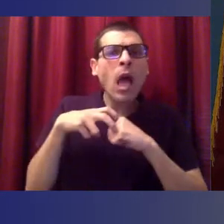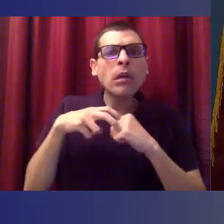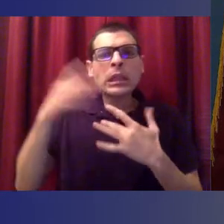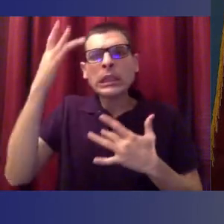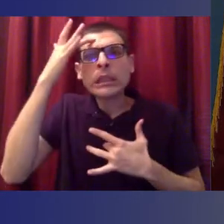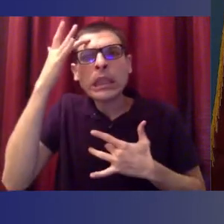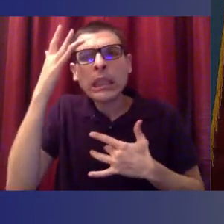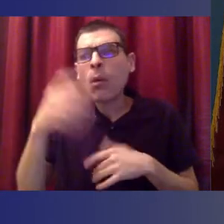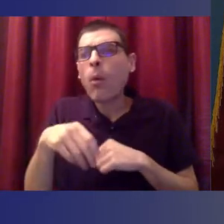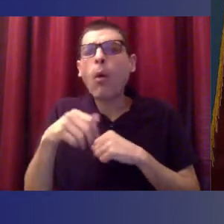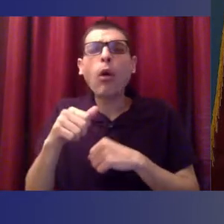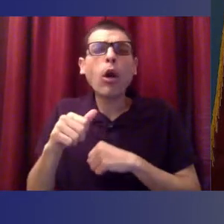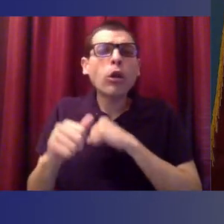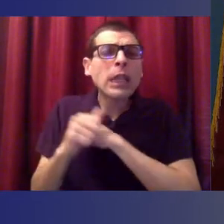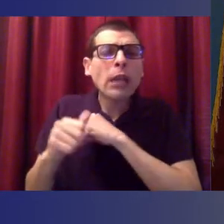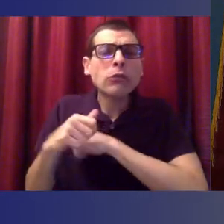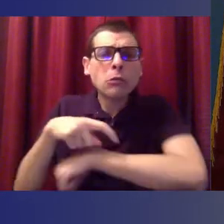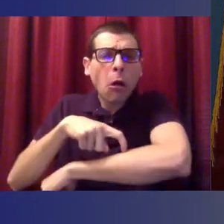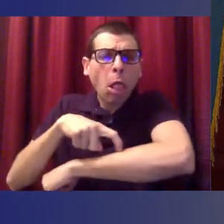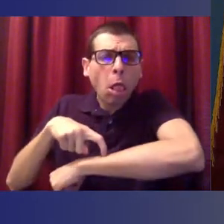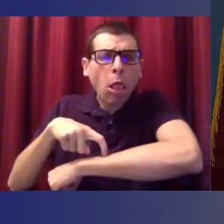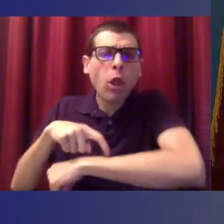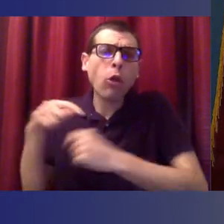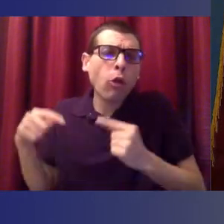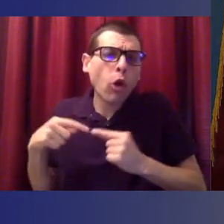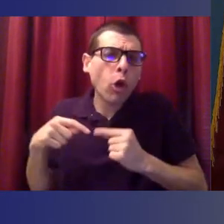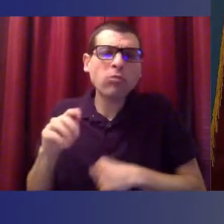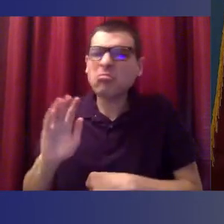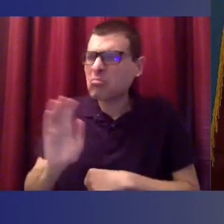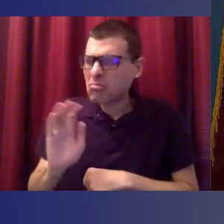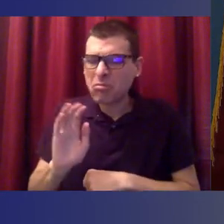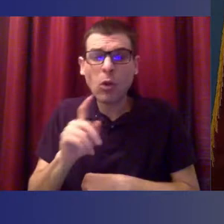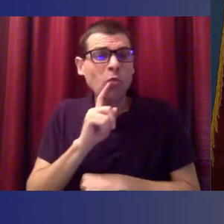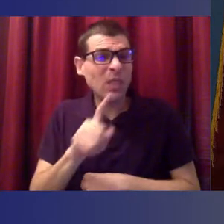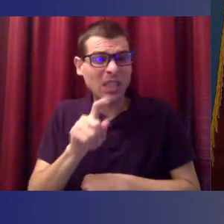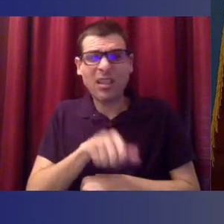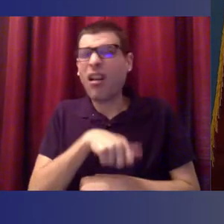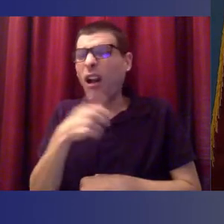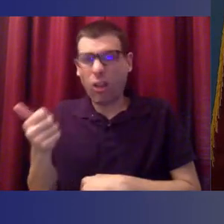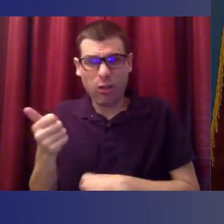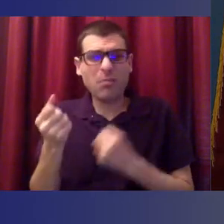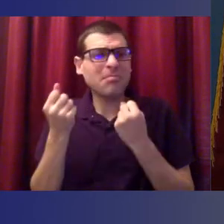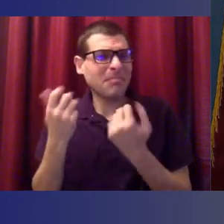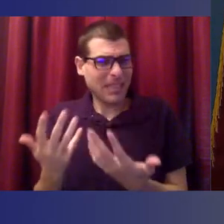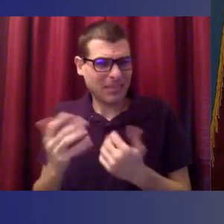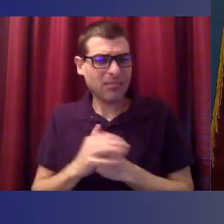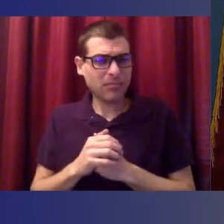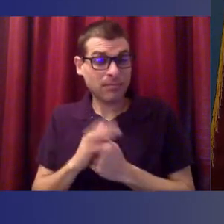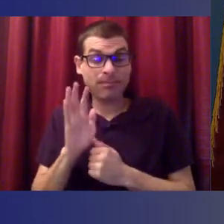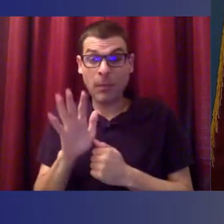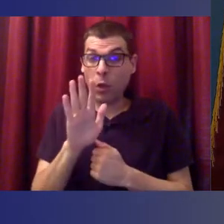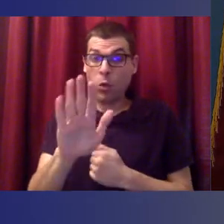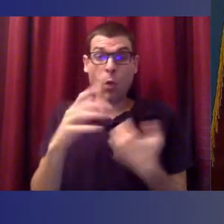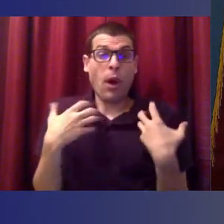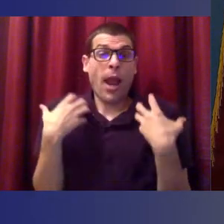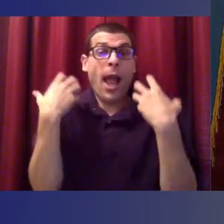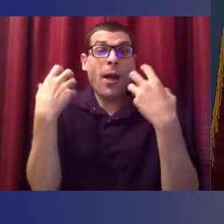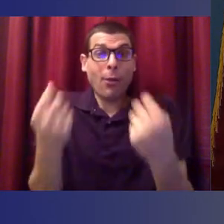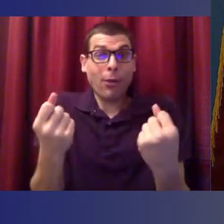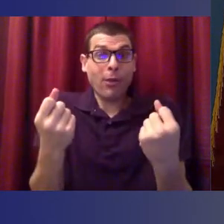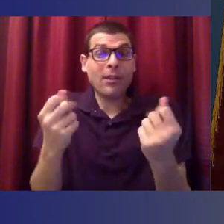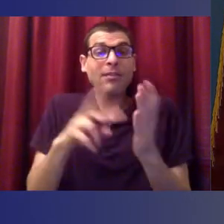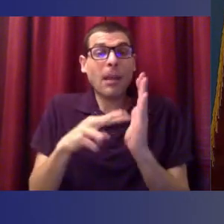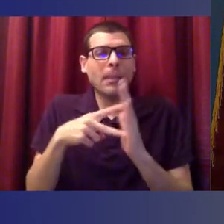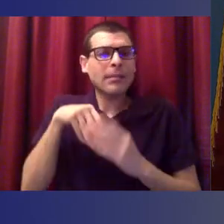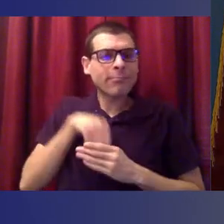wounds. As we've seen over and over again this past year, our community's health depends on addressing all the